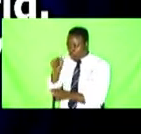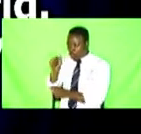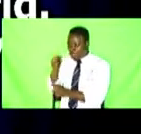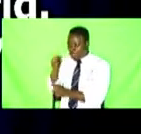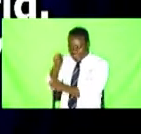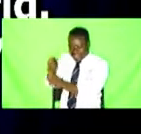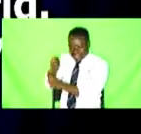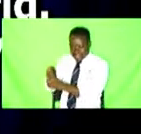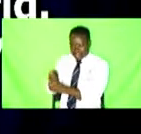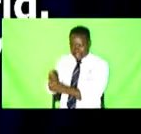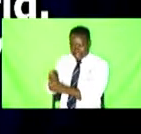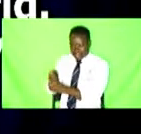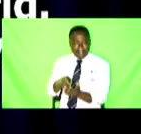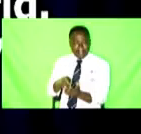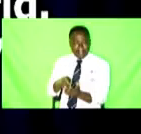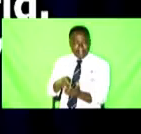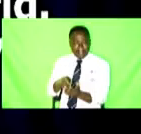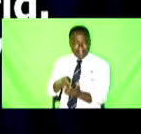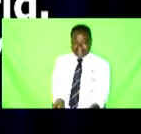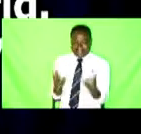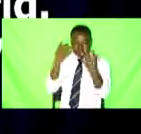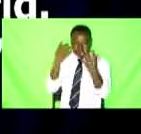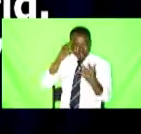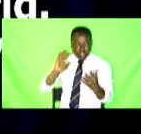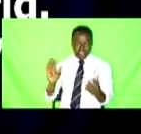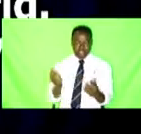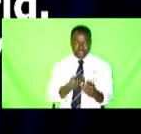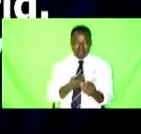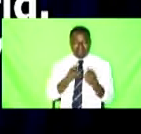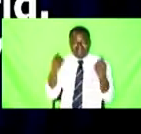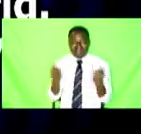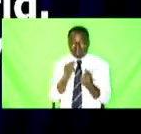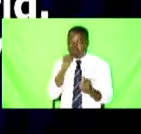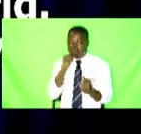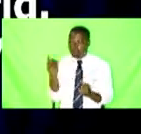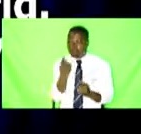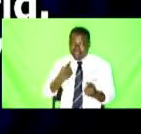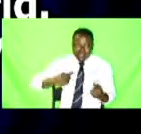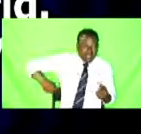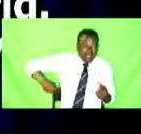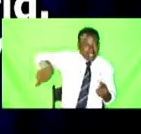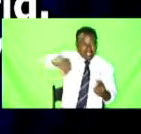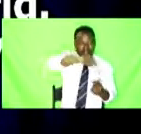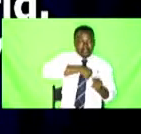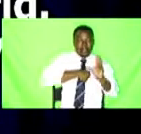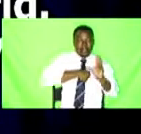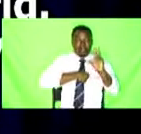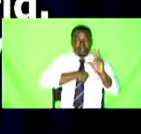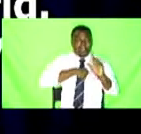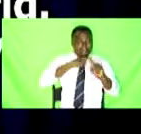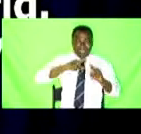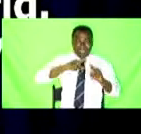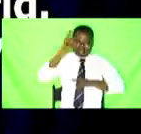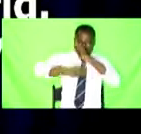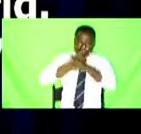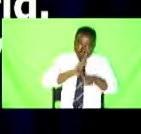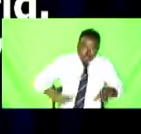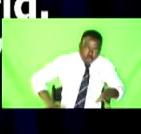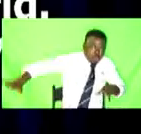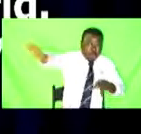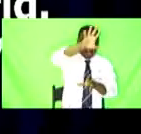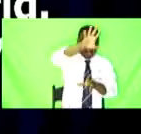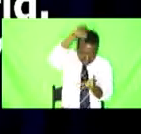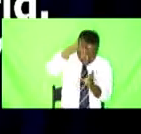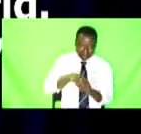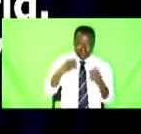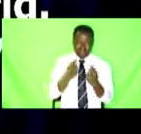our sins, and not only for ours, but also for the sins of the whole world.